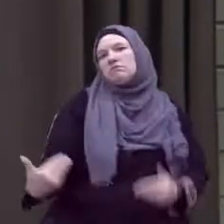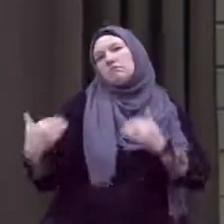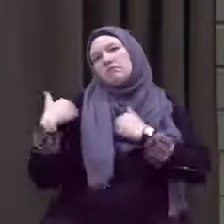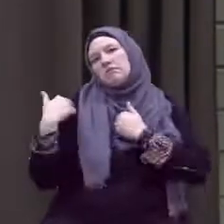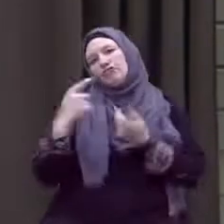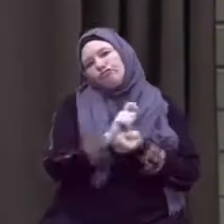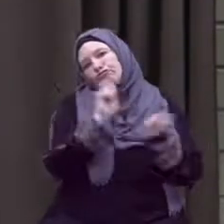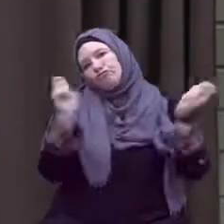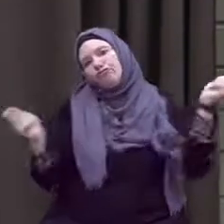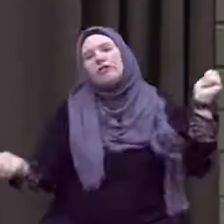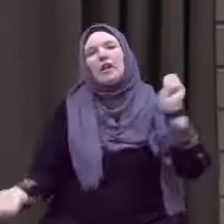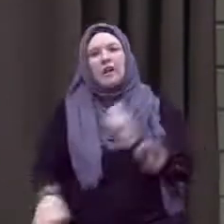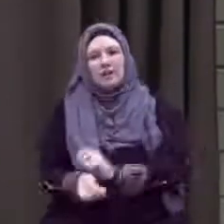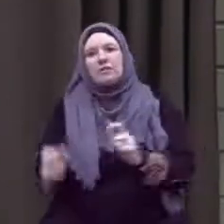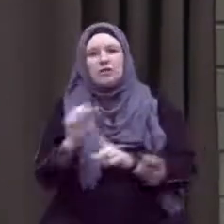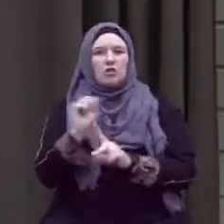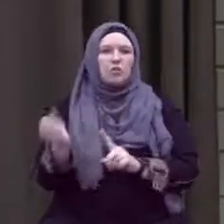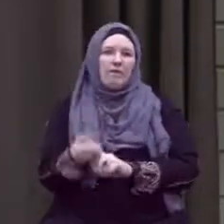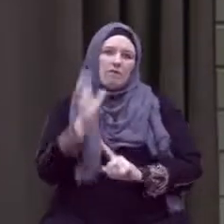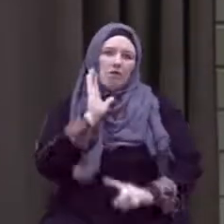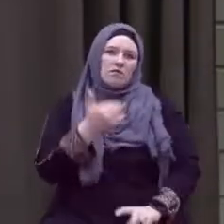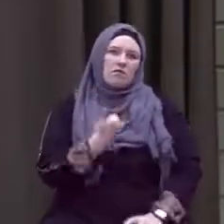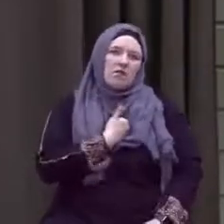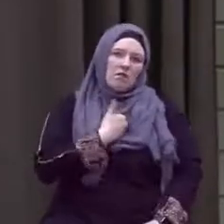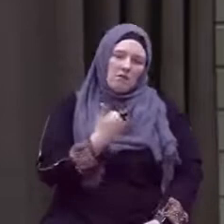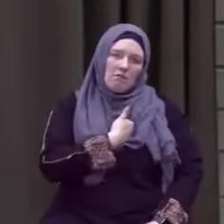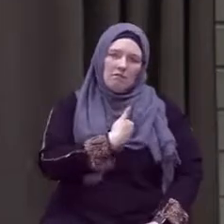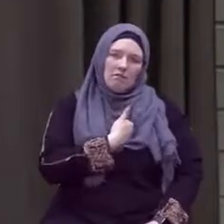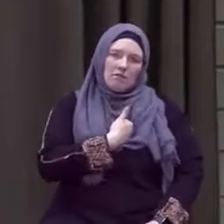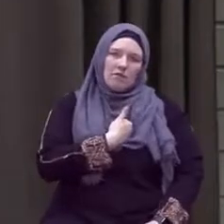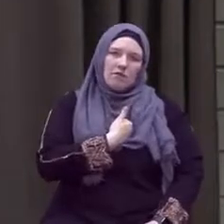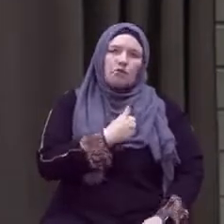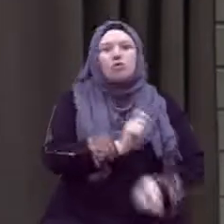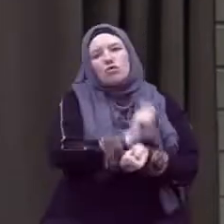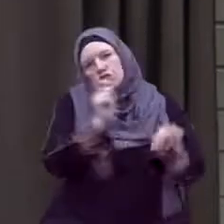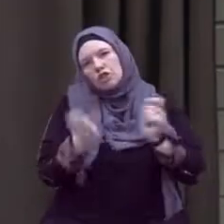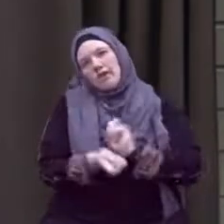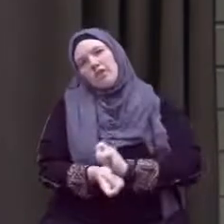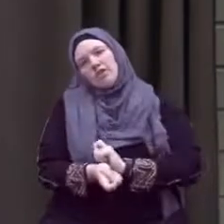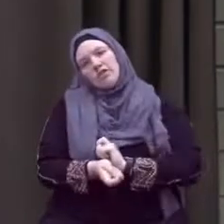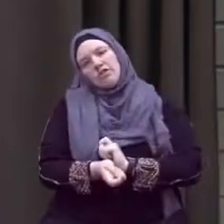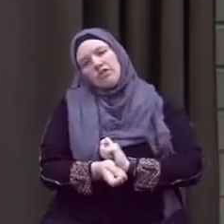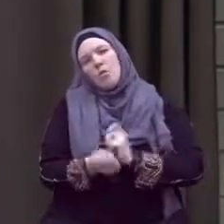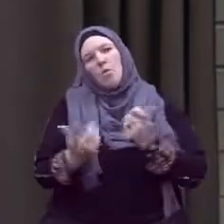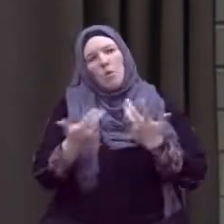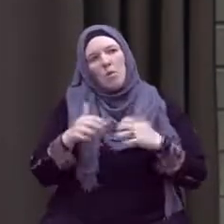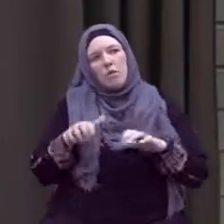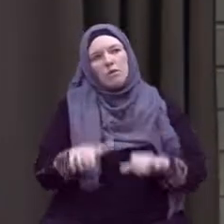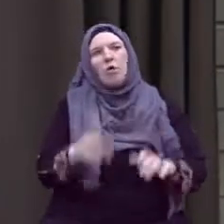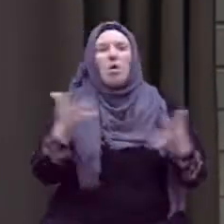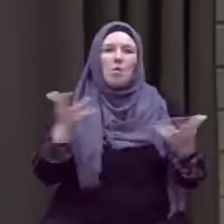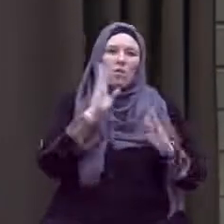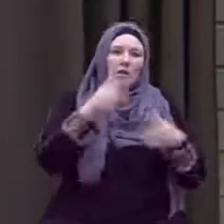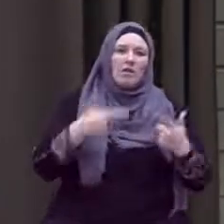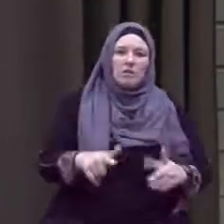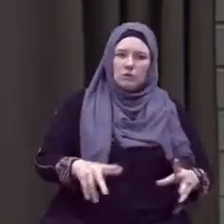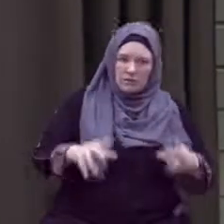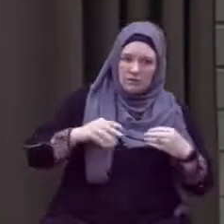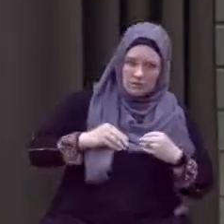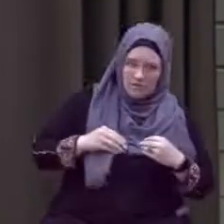to change a coin and to turn corners. It is on us. Allah subhanahu wa ta'ala